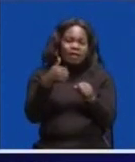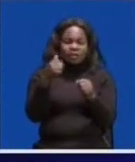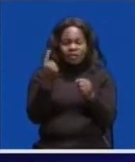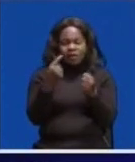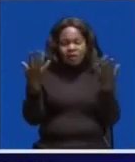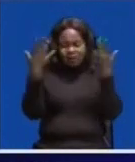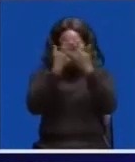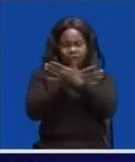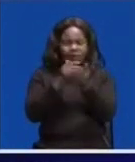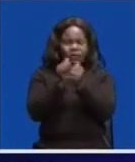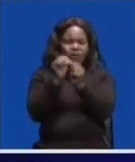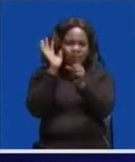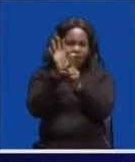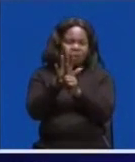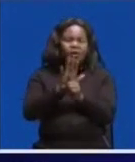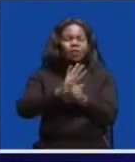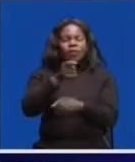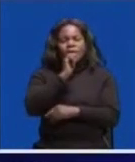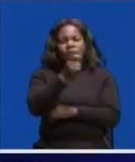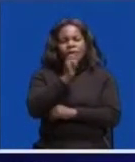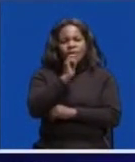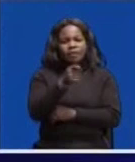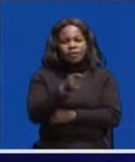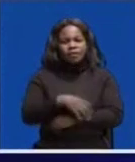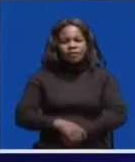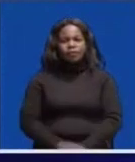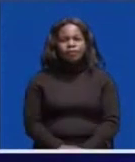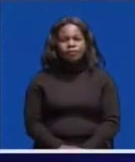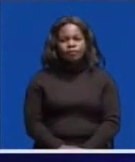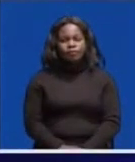with the attack on journalists.